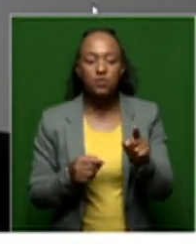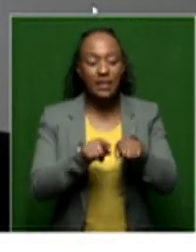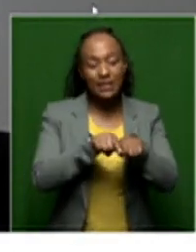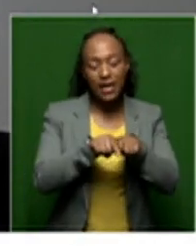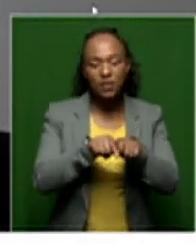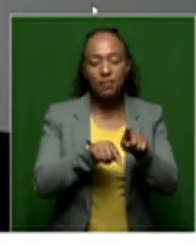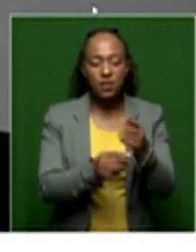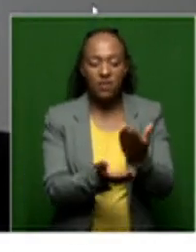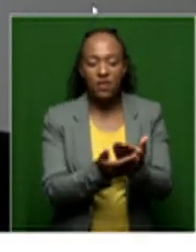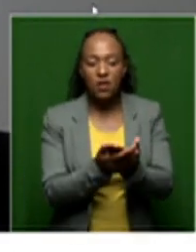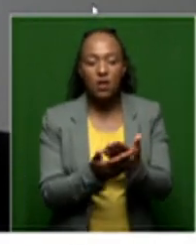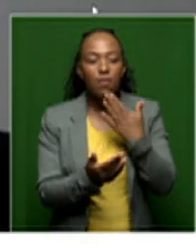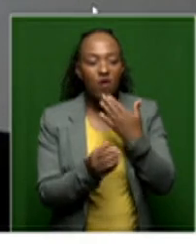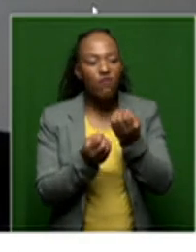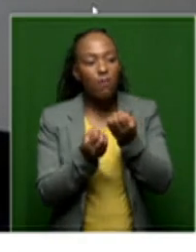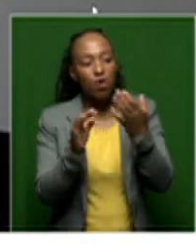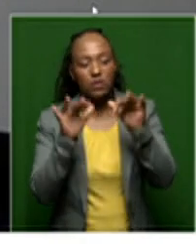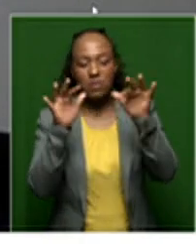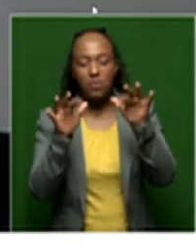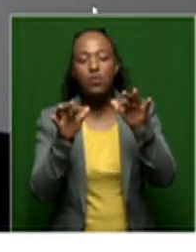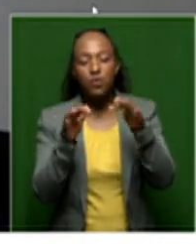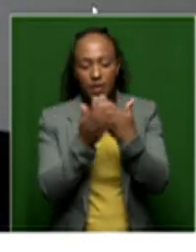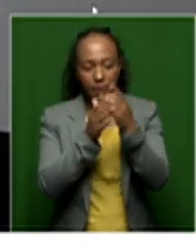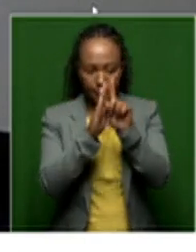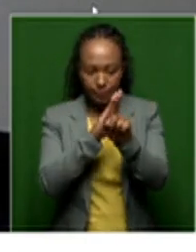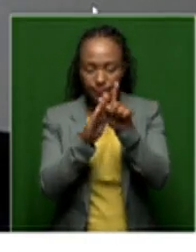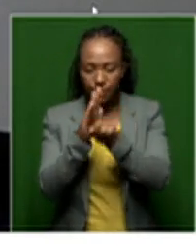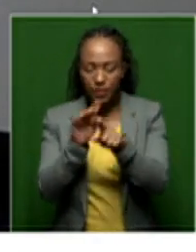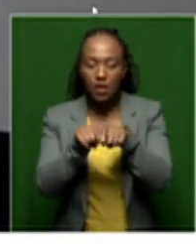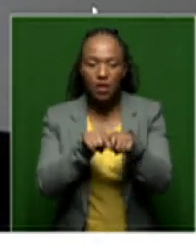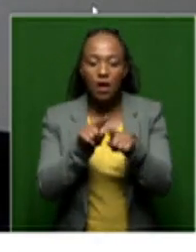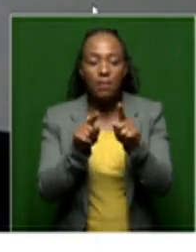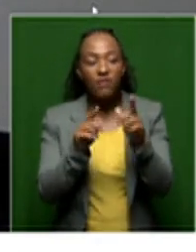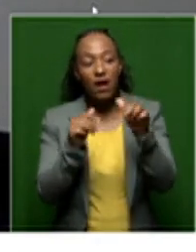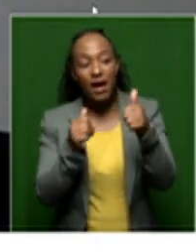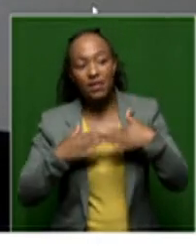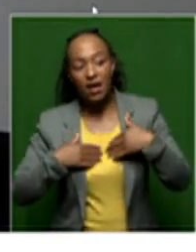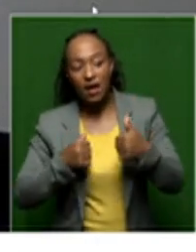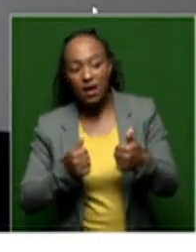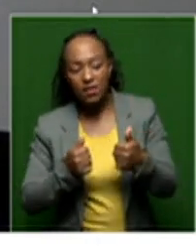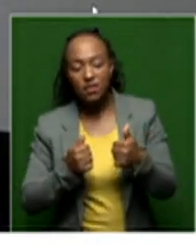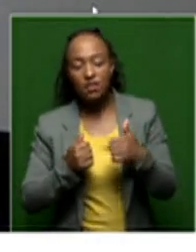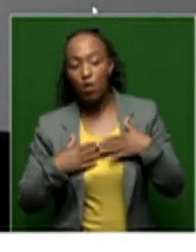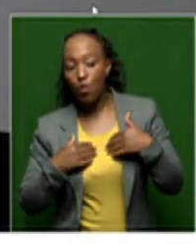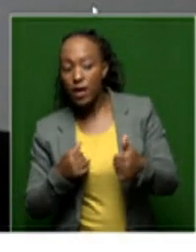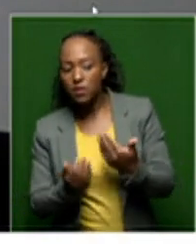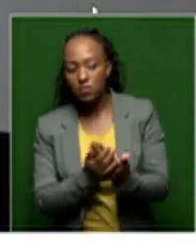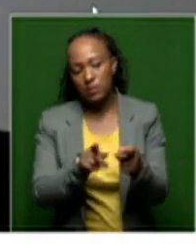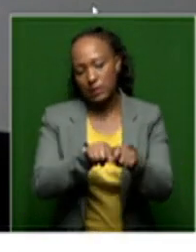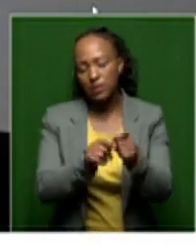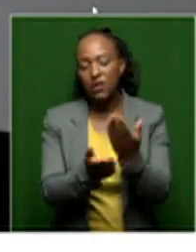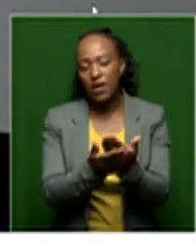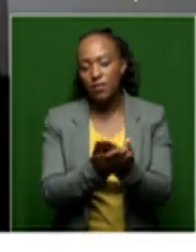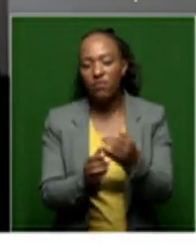become more available to the general population. But in terms of other health aspects, there are a lot of other health and wellness and diet tests available for